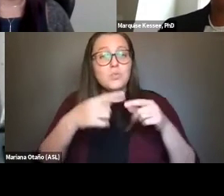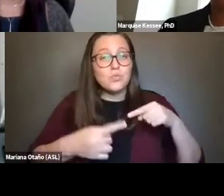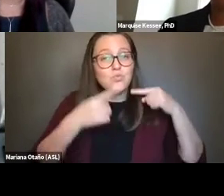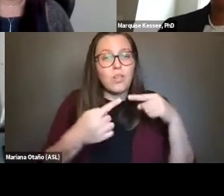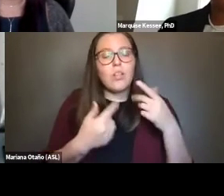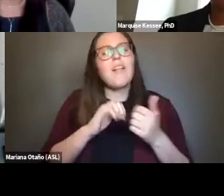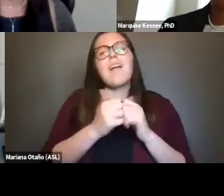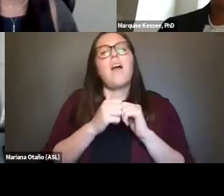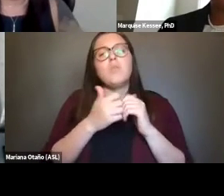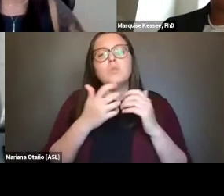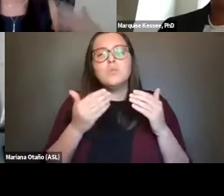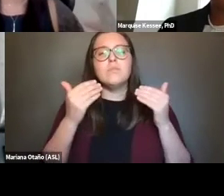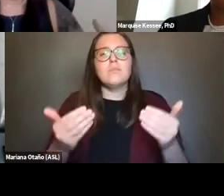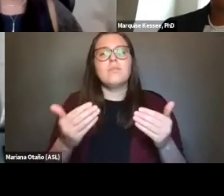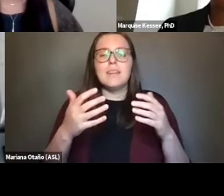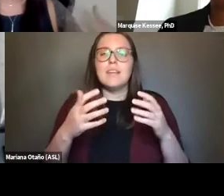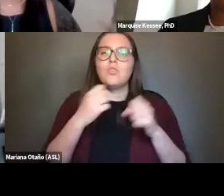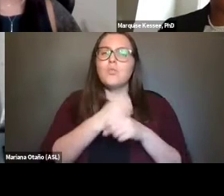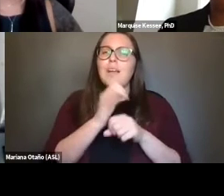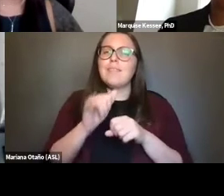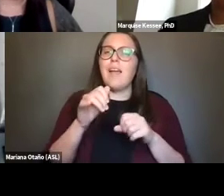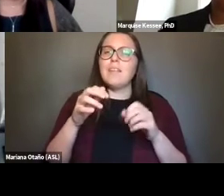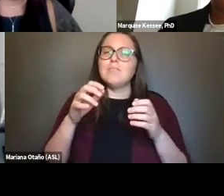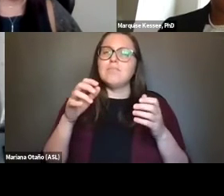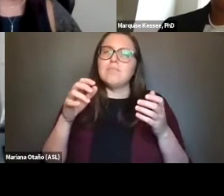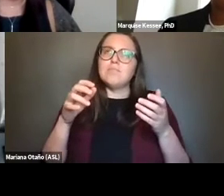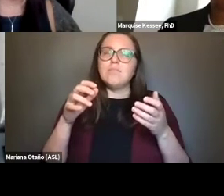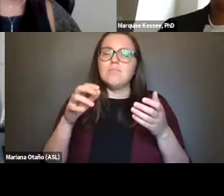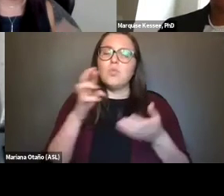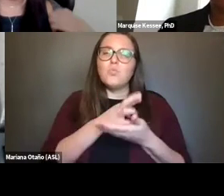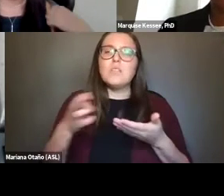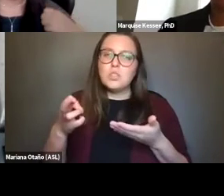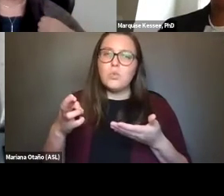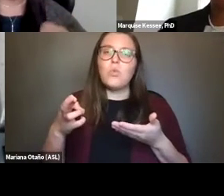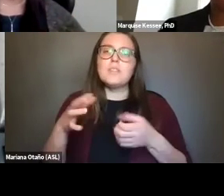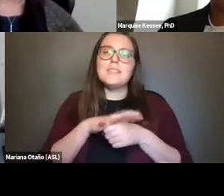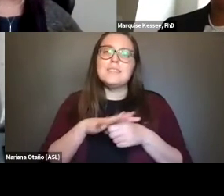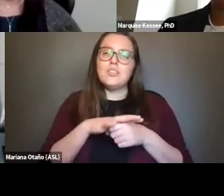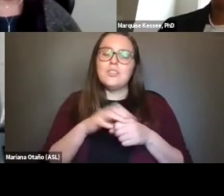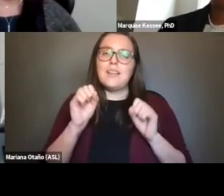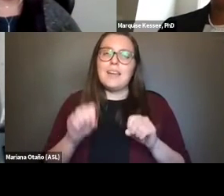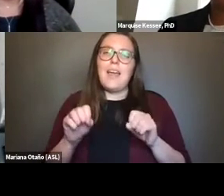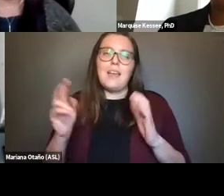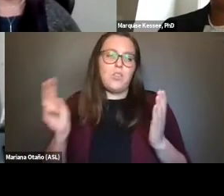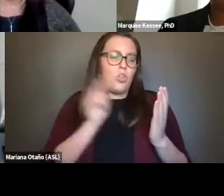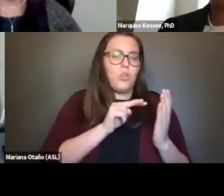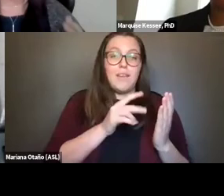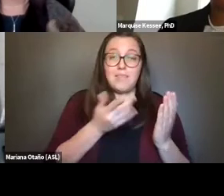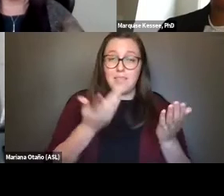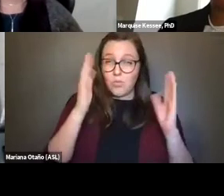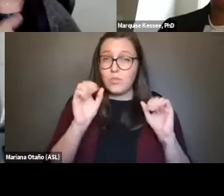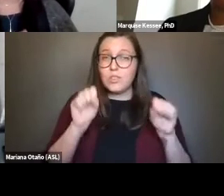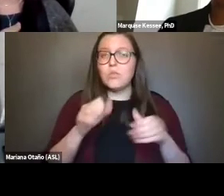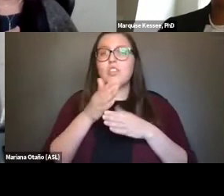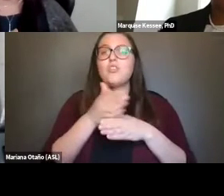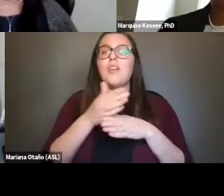about creating this resource kind of section that they have that they can refer back to. And then hopefully you can share that with others